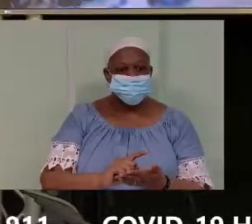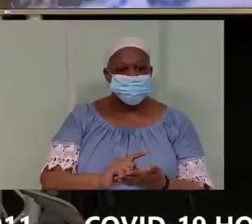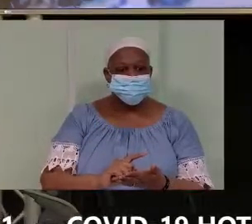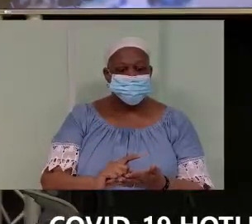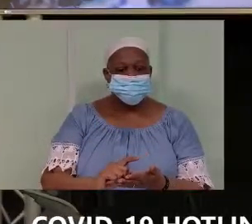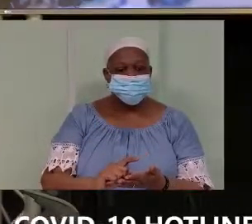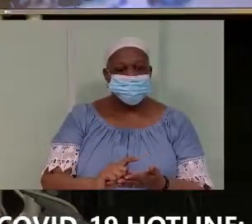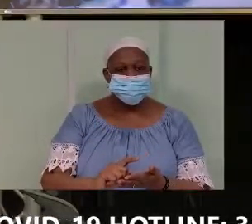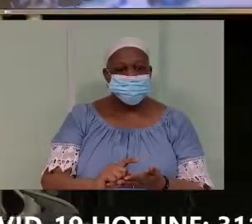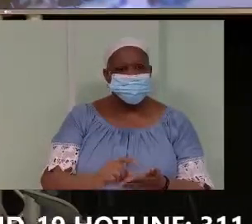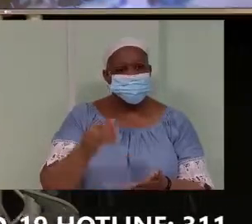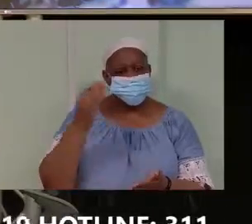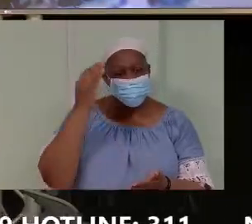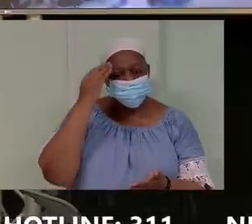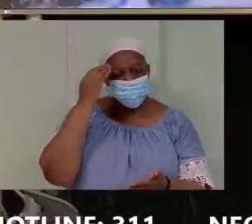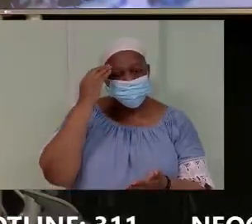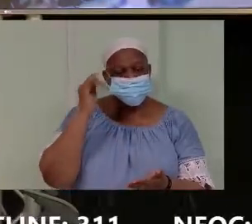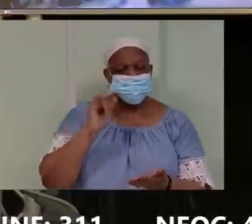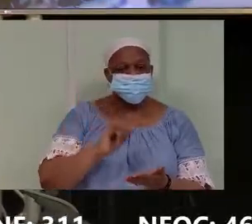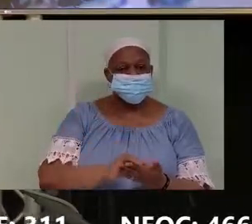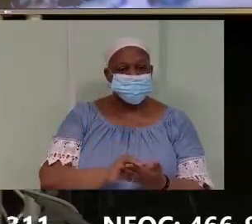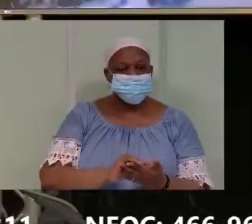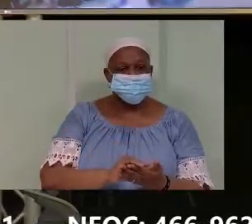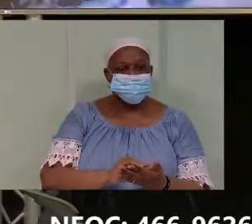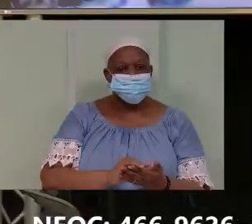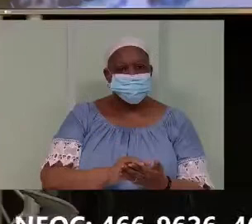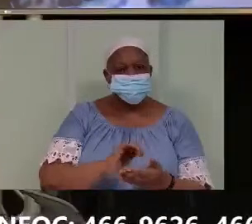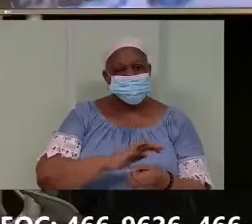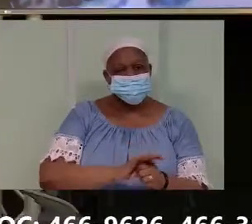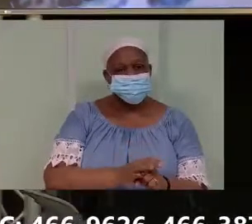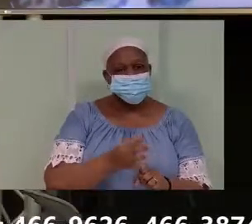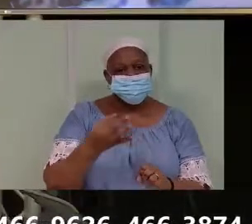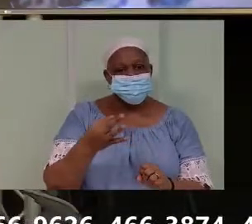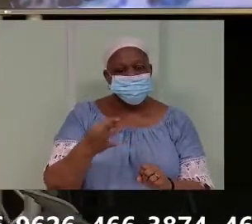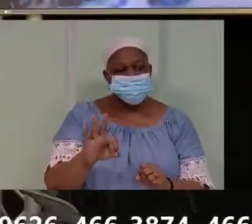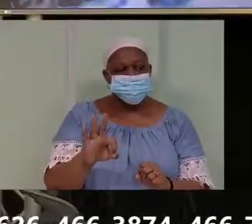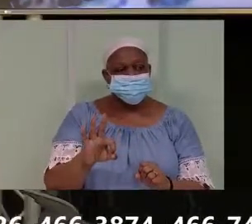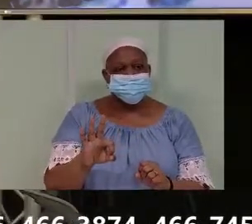know that the emergency powers COVID-19